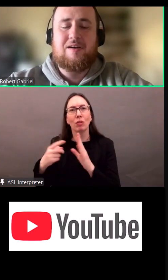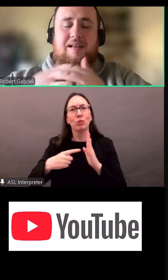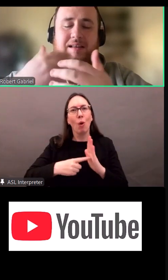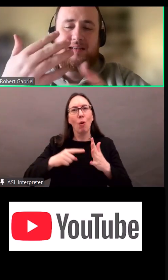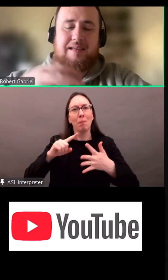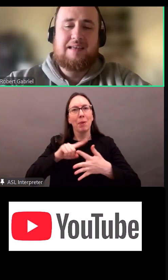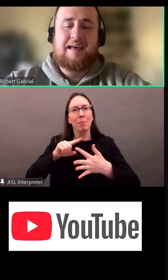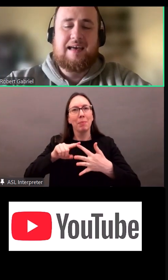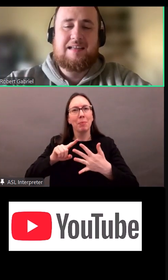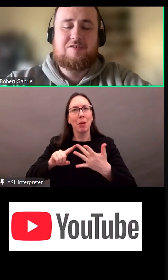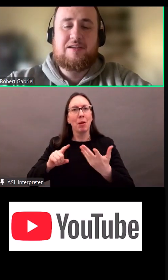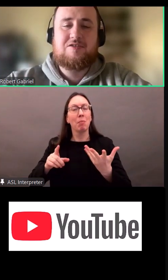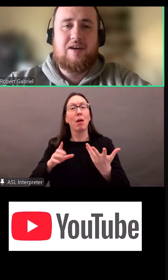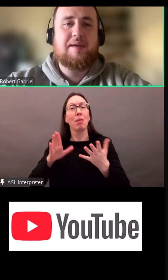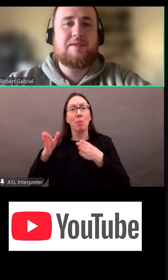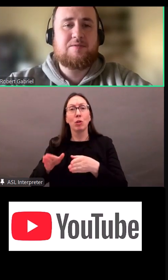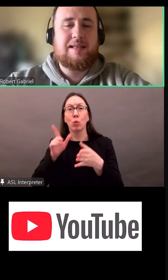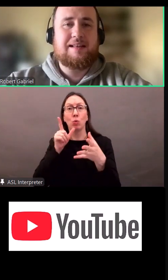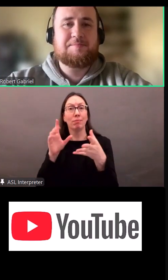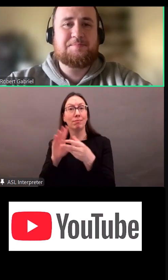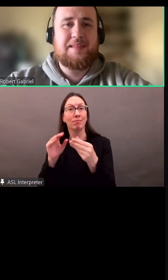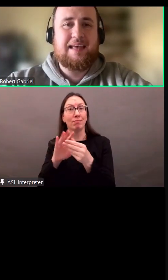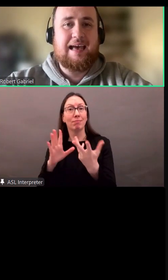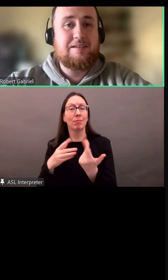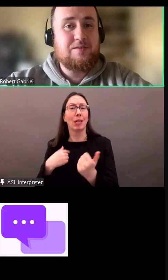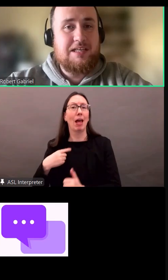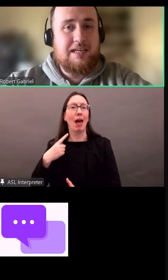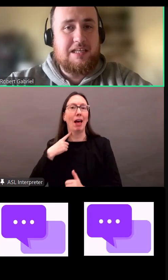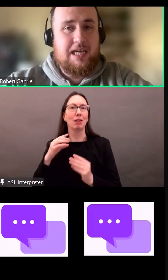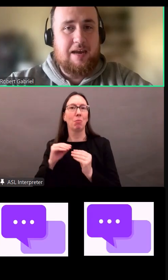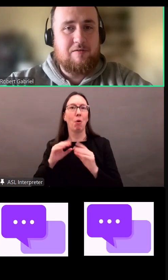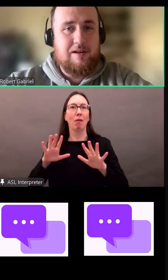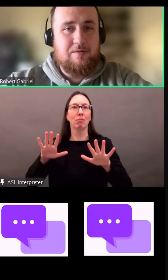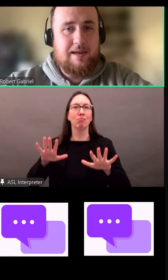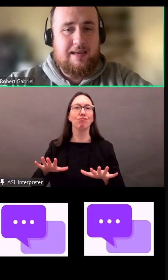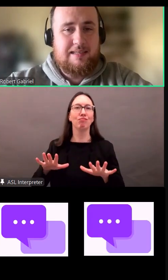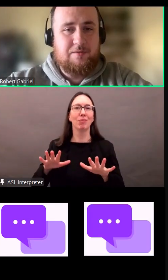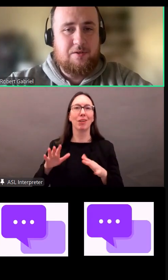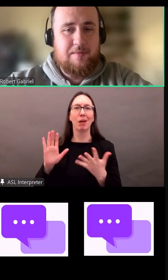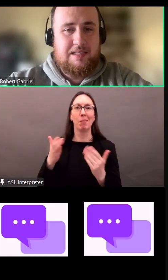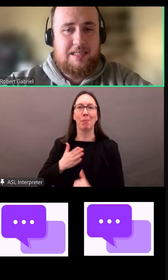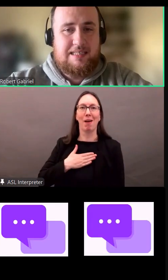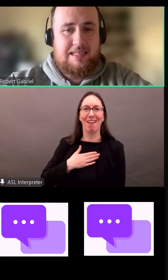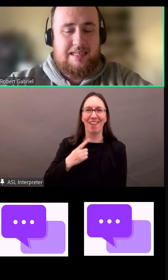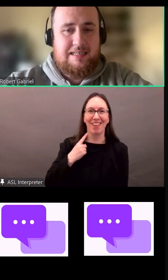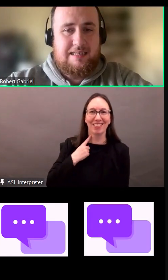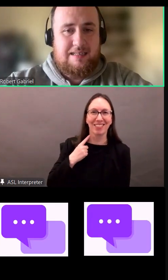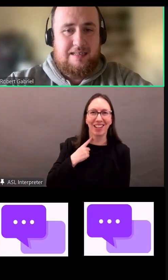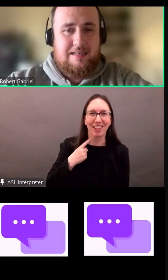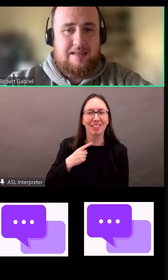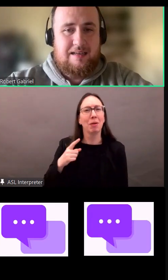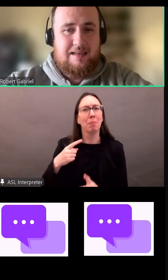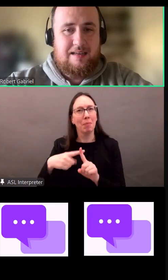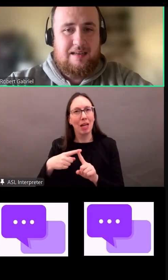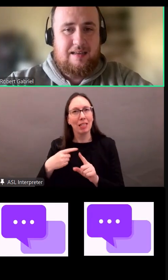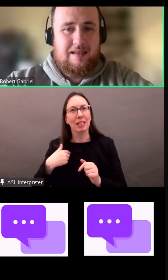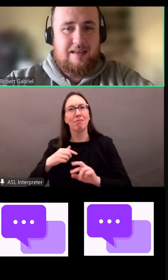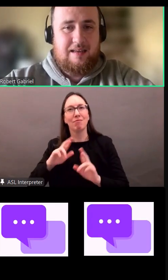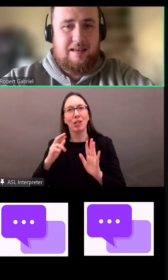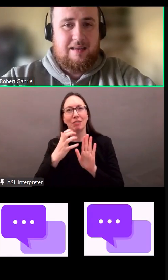they're all transcribed as well. I'm just going to check the chat real quick. I see a few messages.